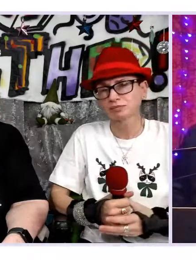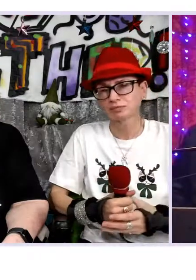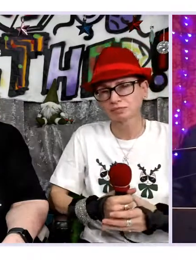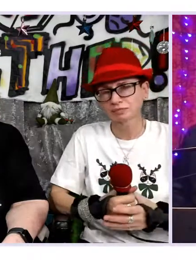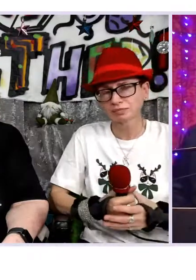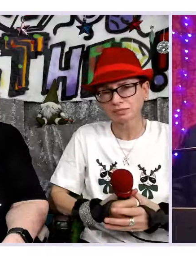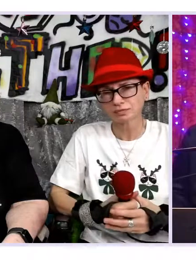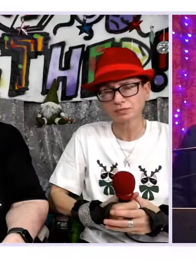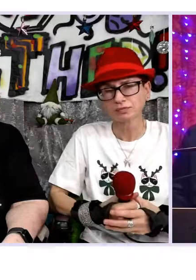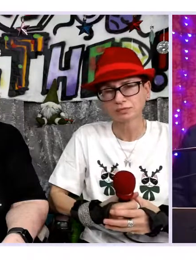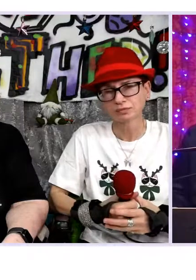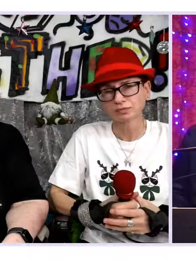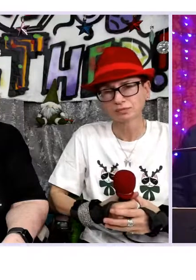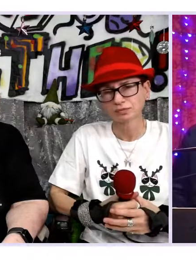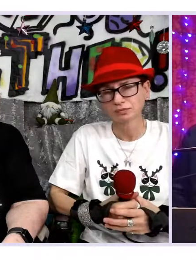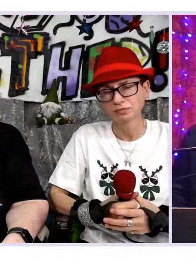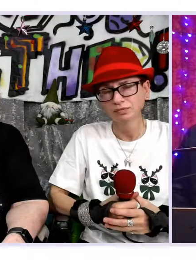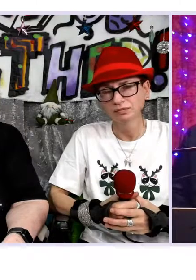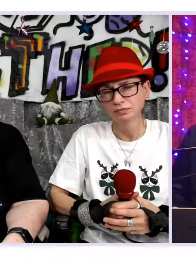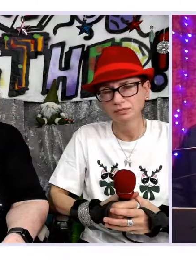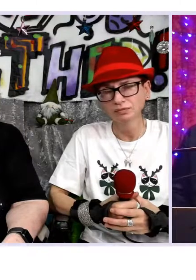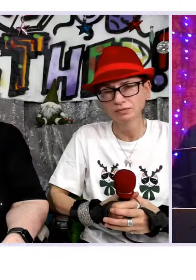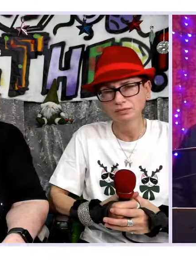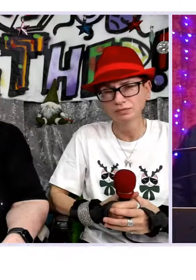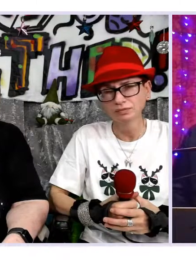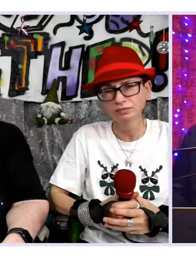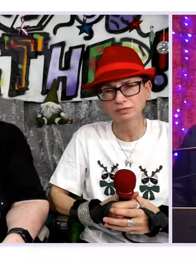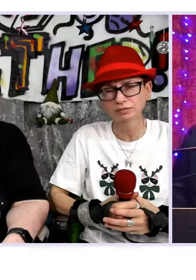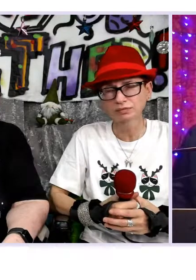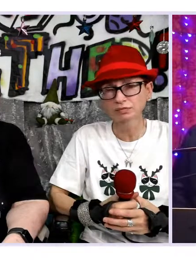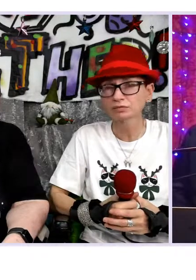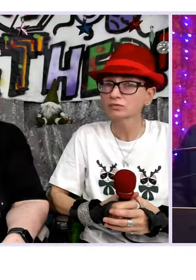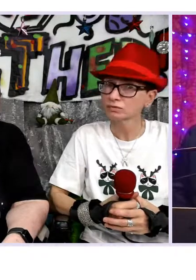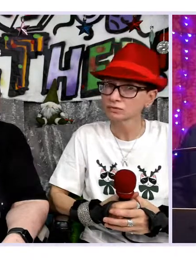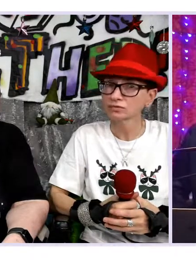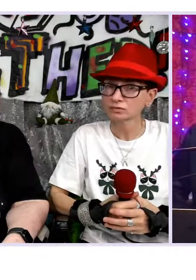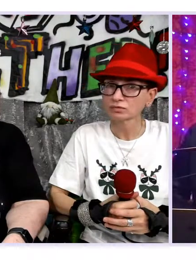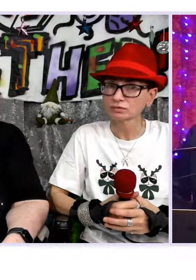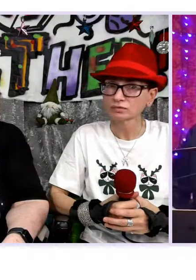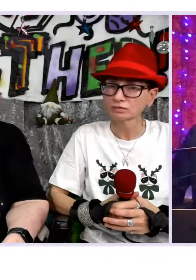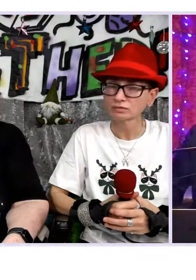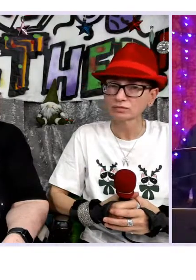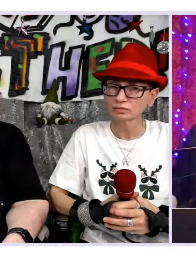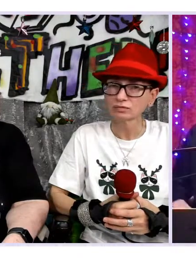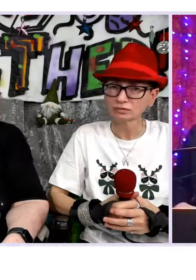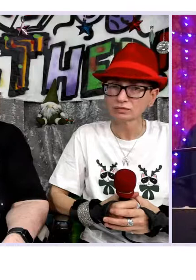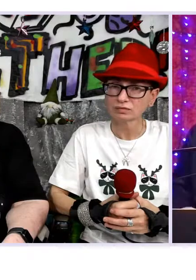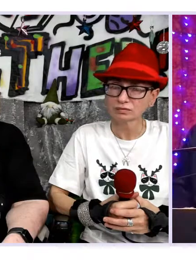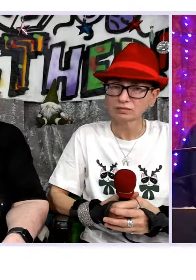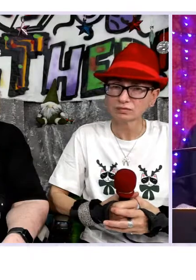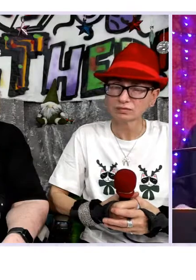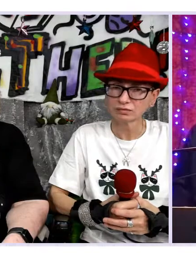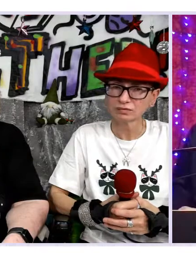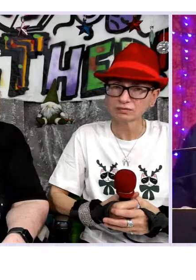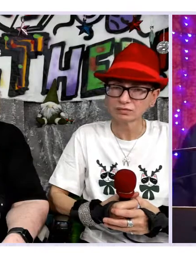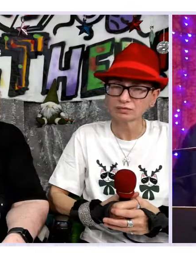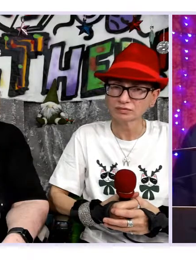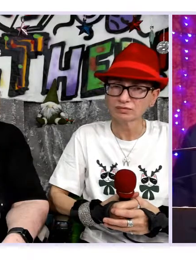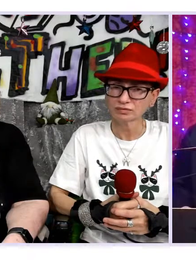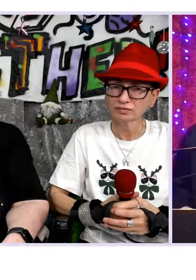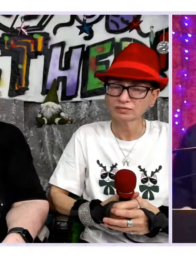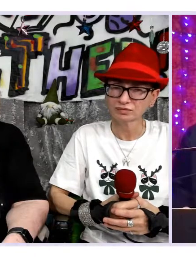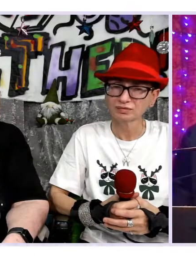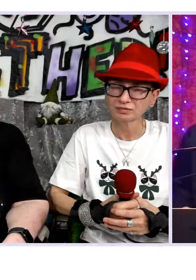Paralympic Committee announced a grant package of 1.8 million euros, which is